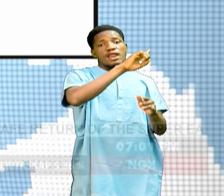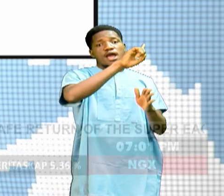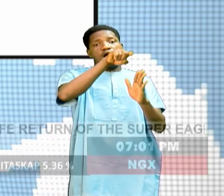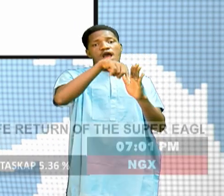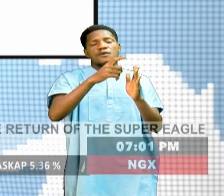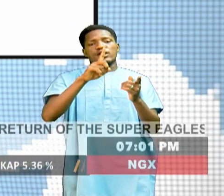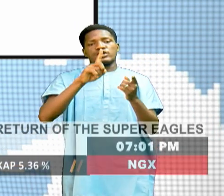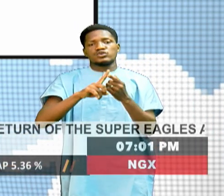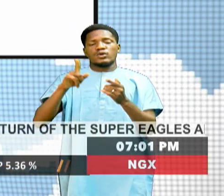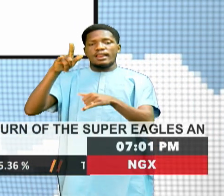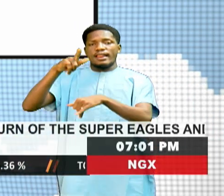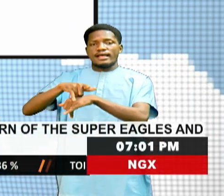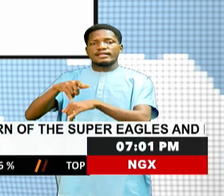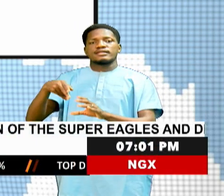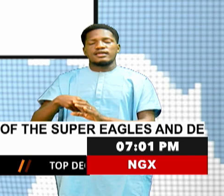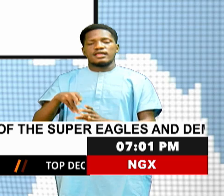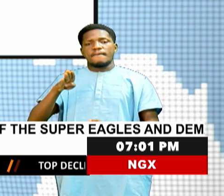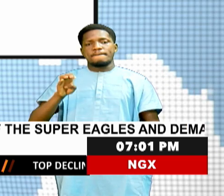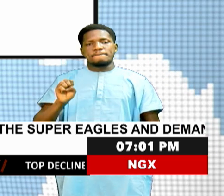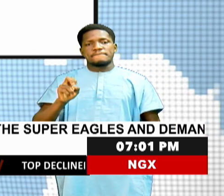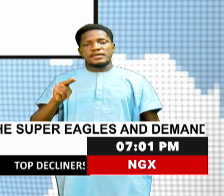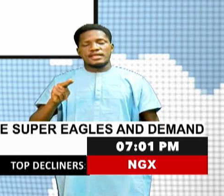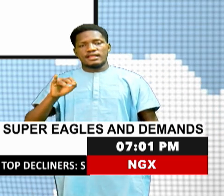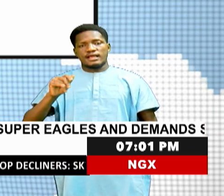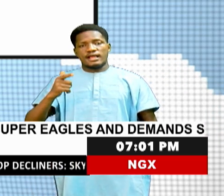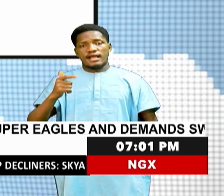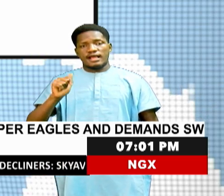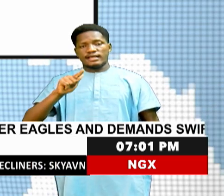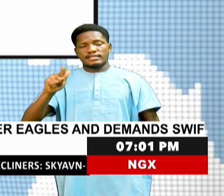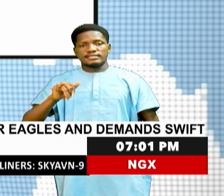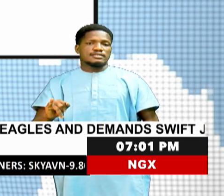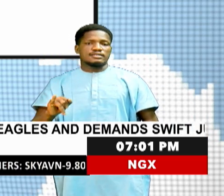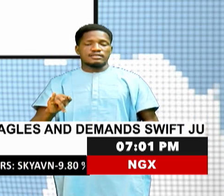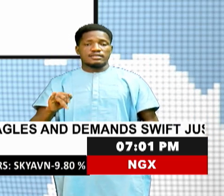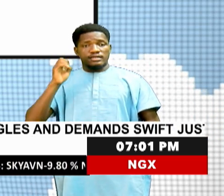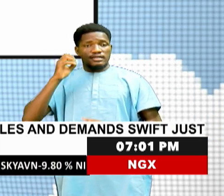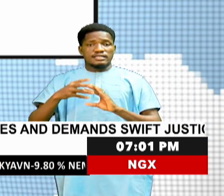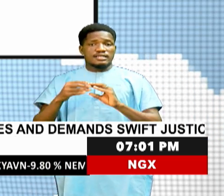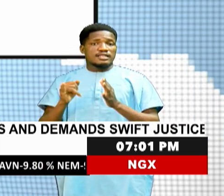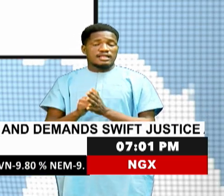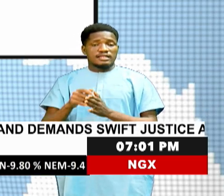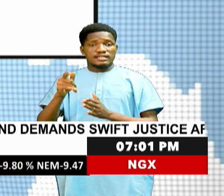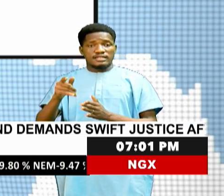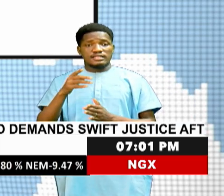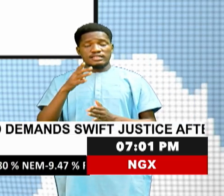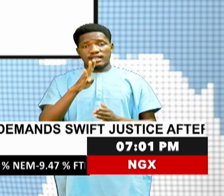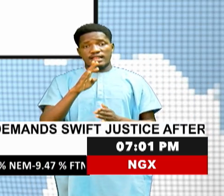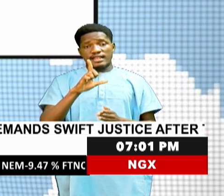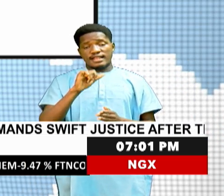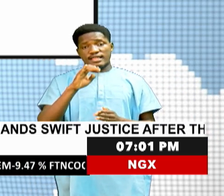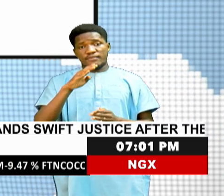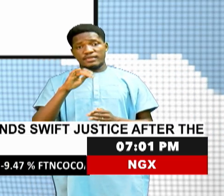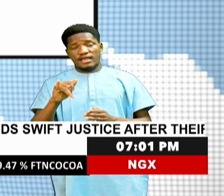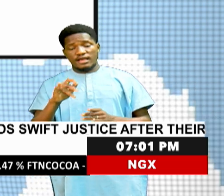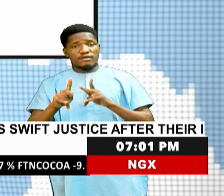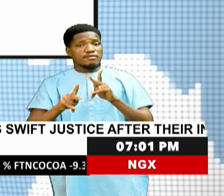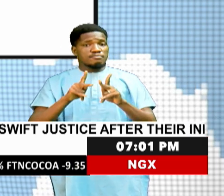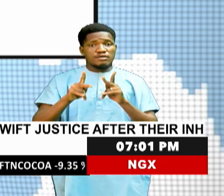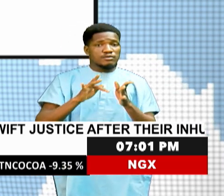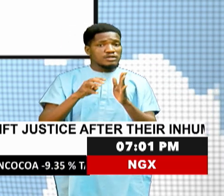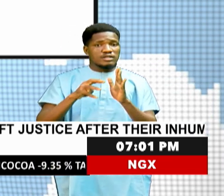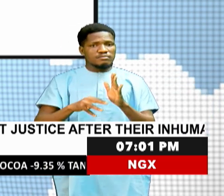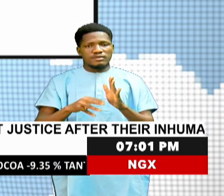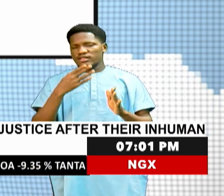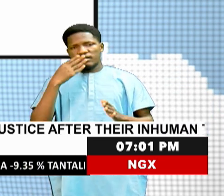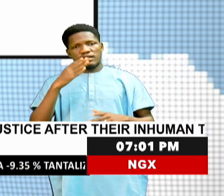in Benghazi. He says the ill treatment by the Libyans has gone beyond antics of teams to unsettle their opponents, stressing